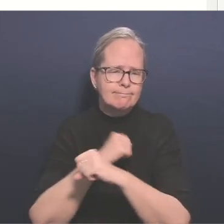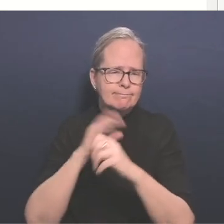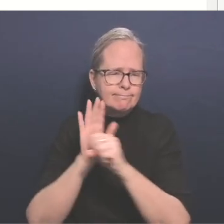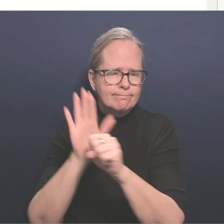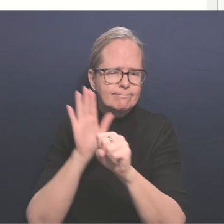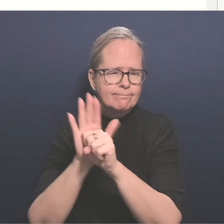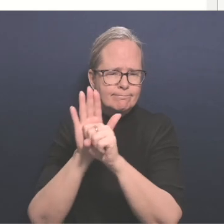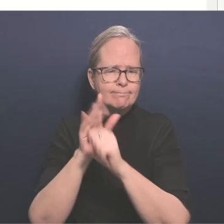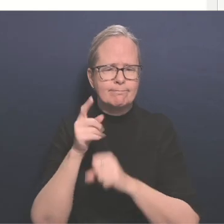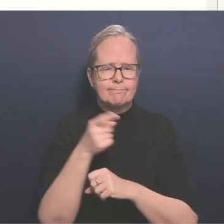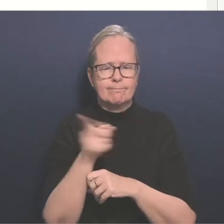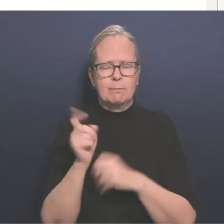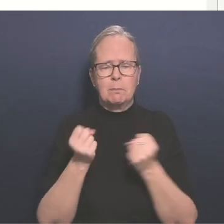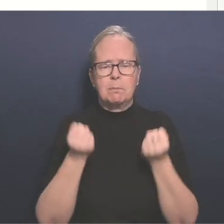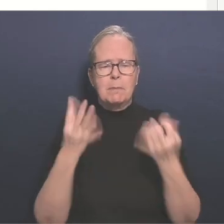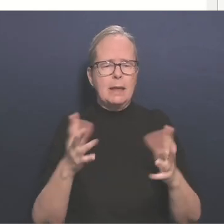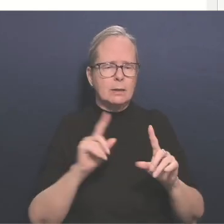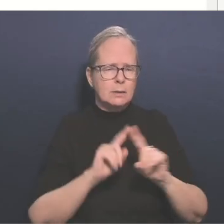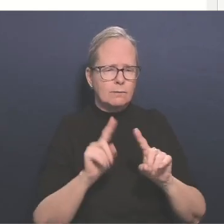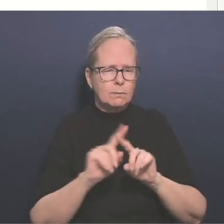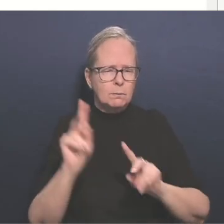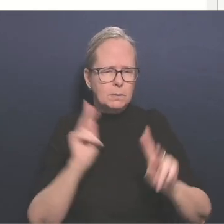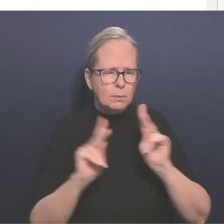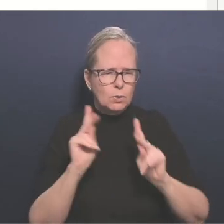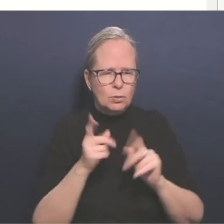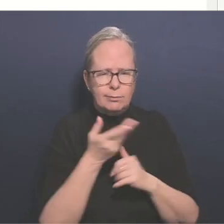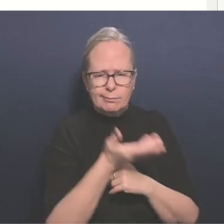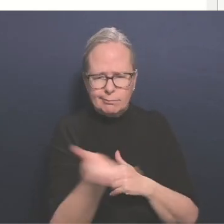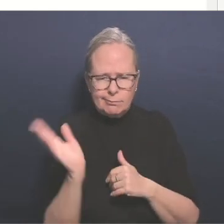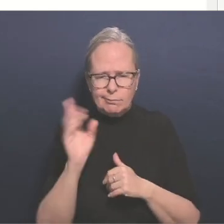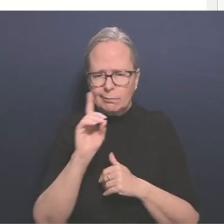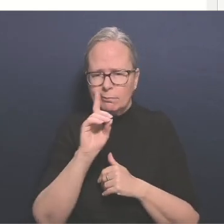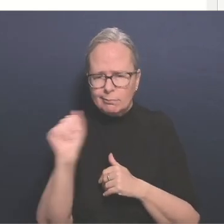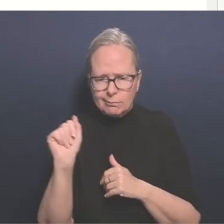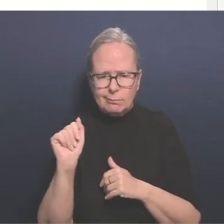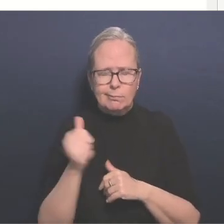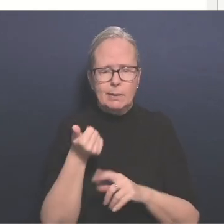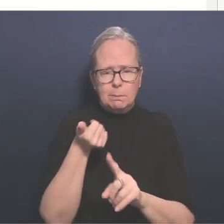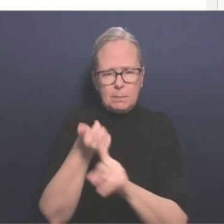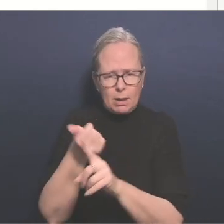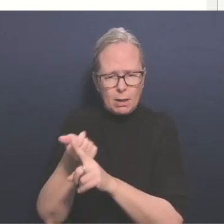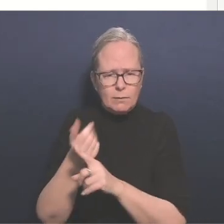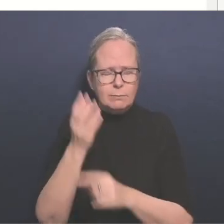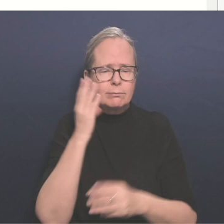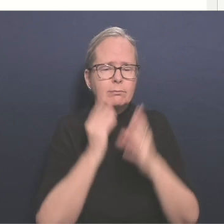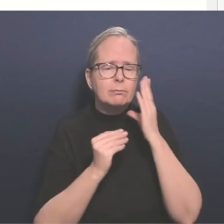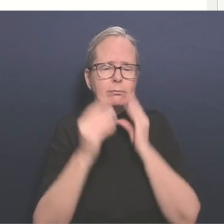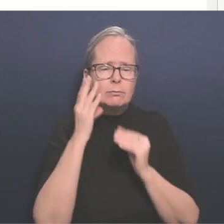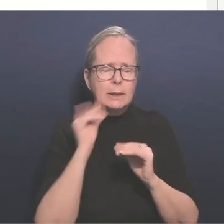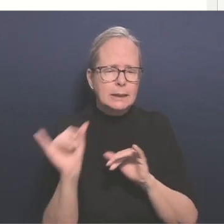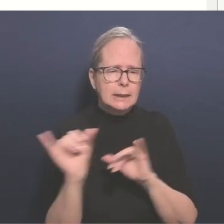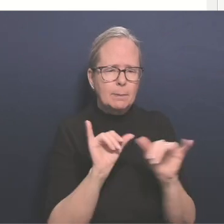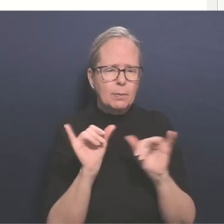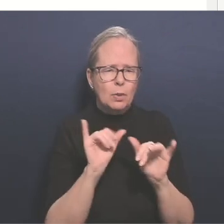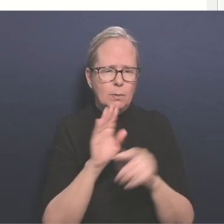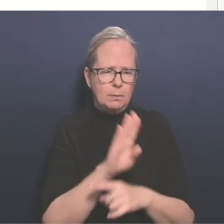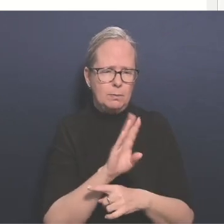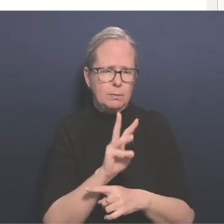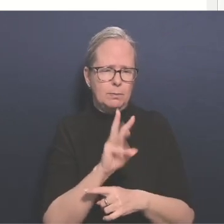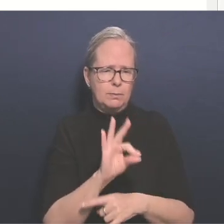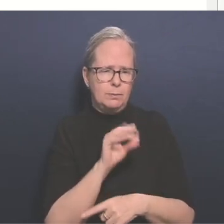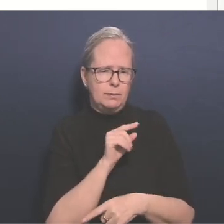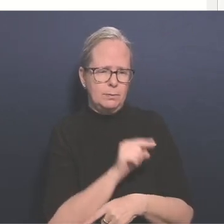these type of special important information with scattered throughout the sections that you see